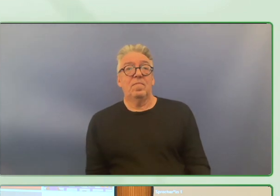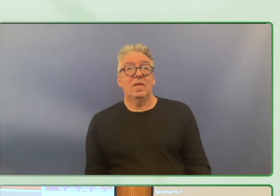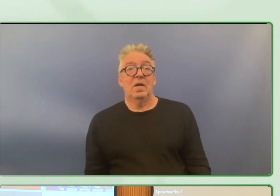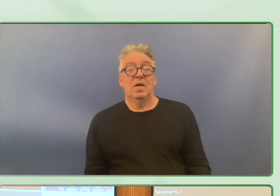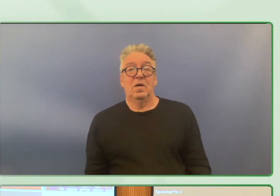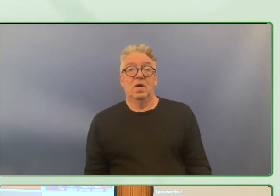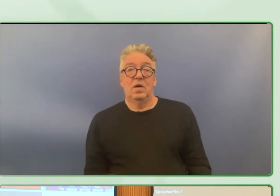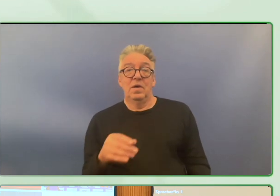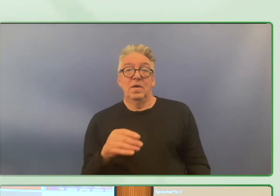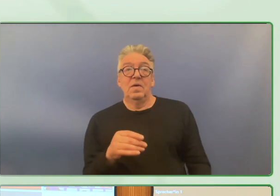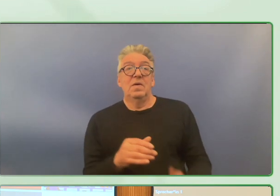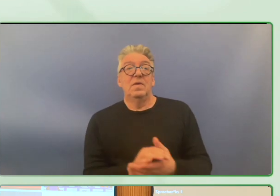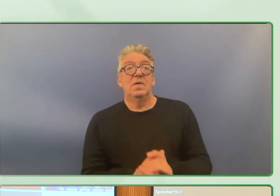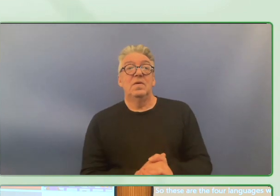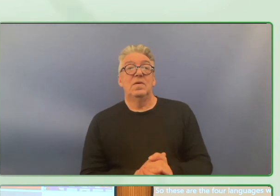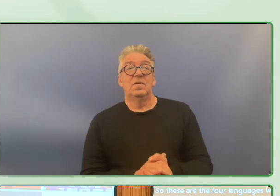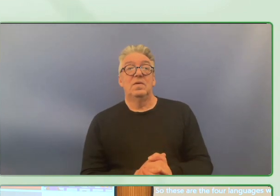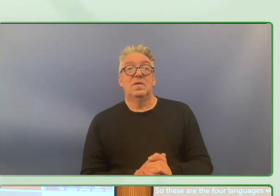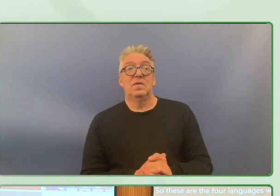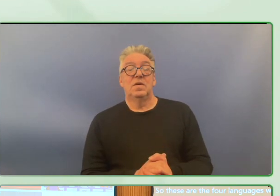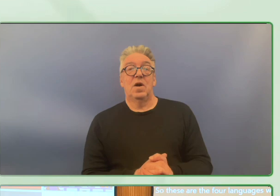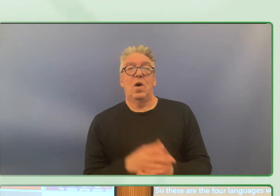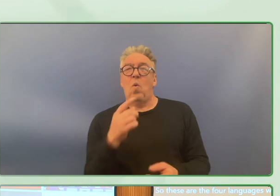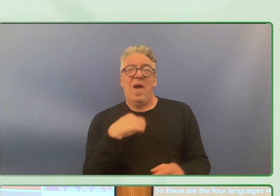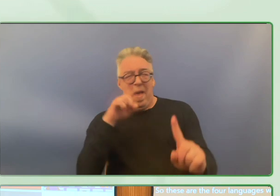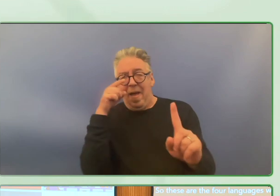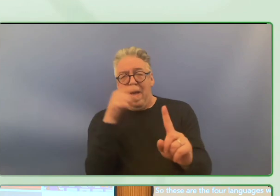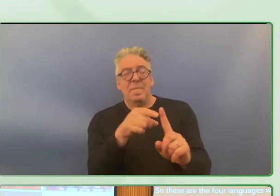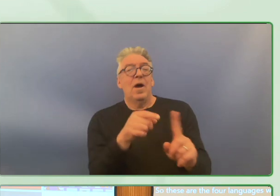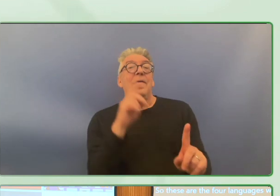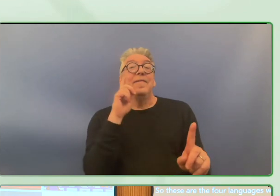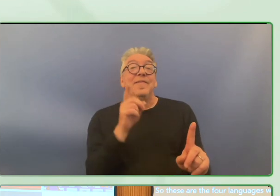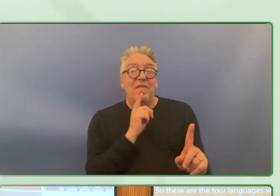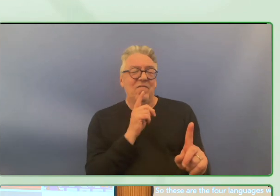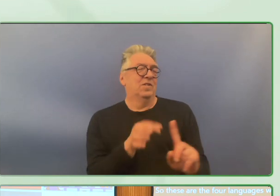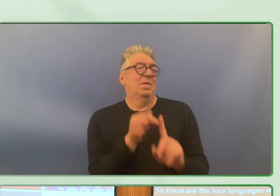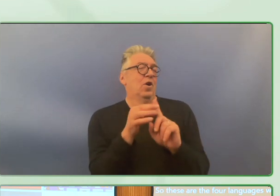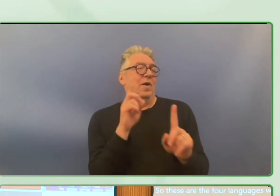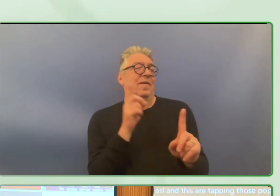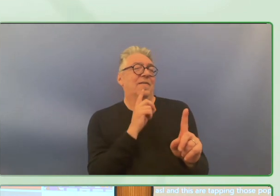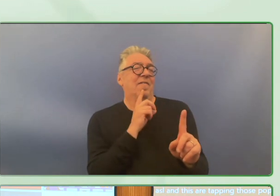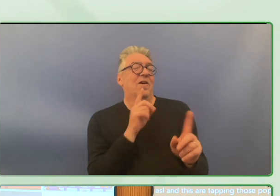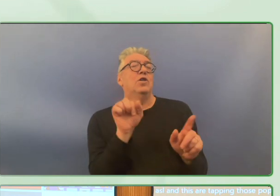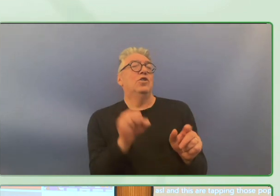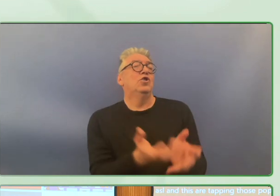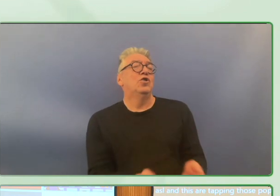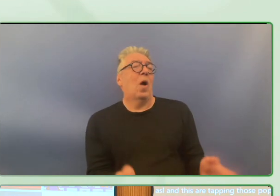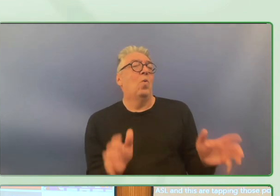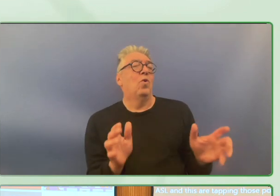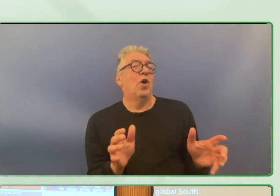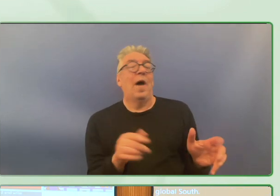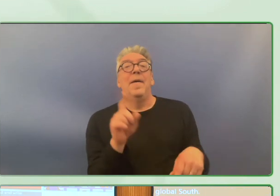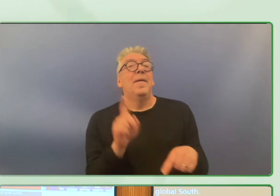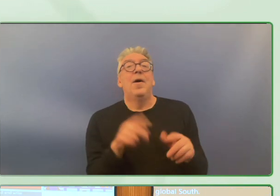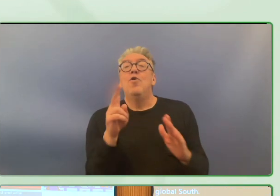size which are unable to read and write, particularly for the deaf communities of the global South. So in that way, now they can